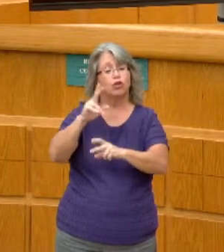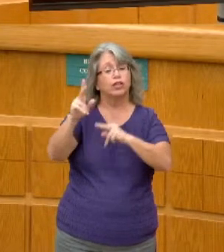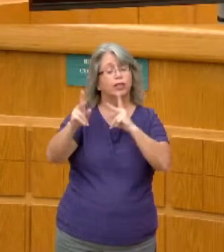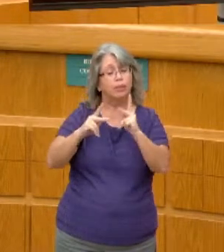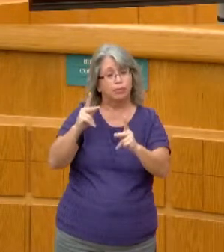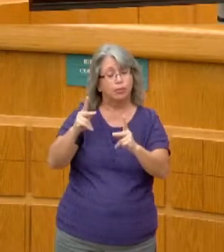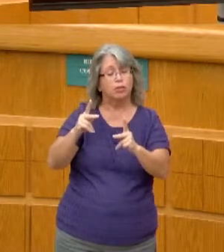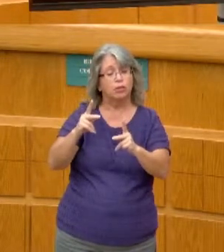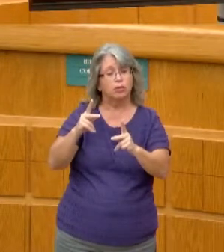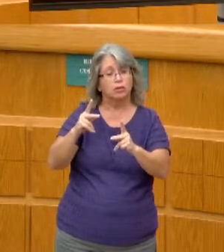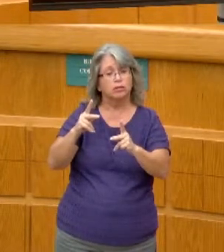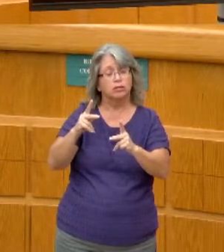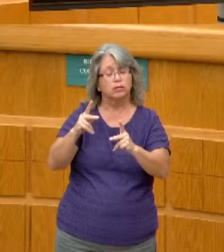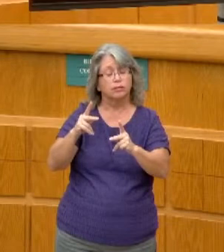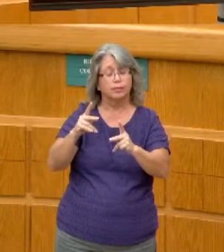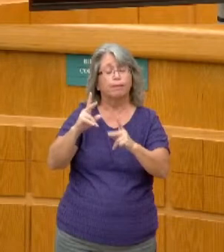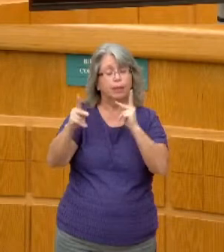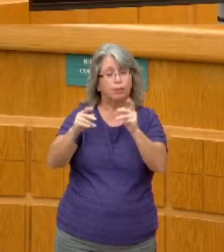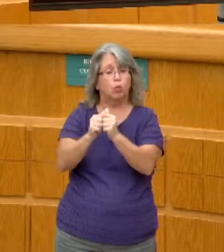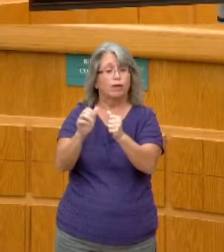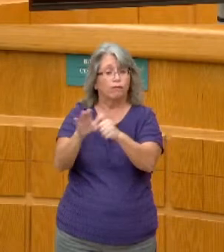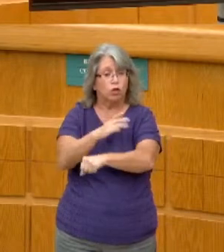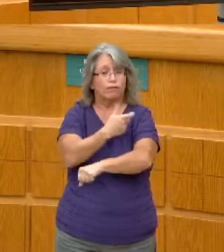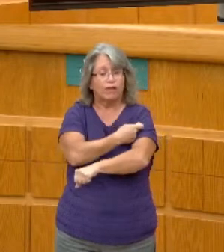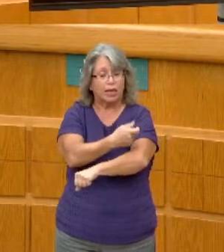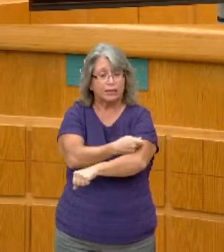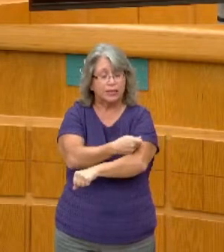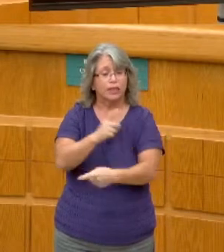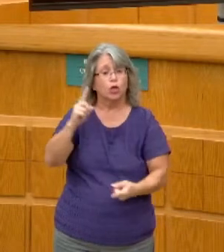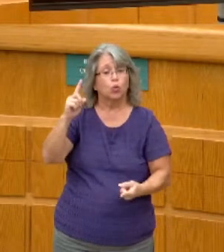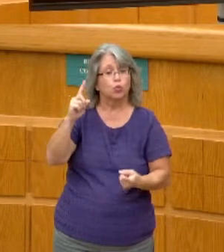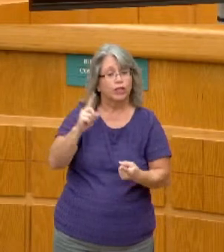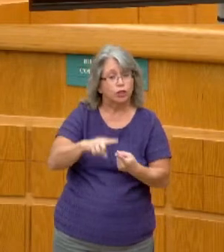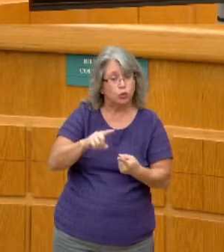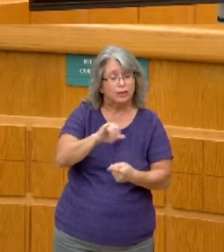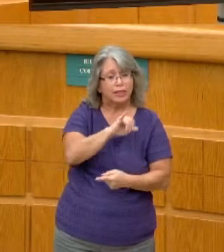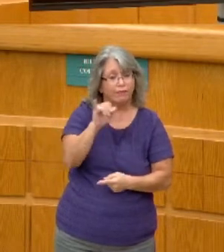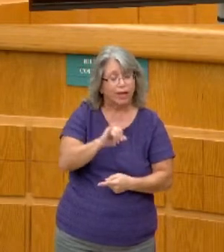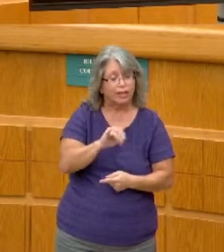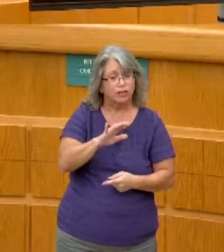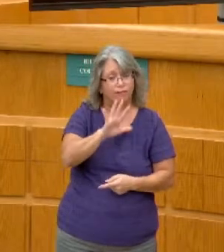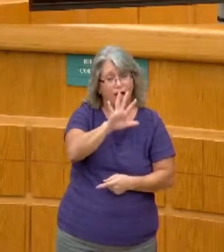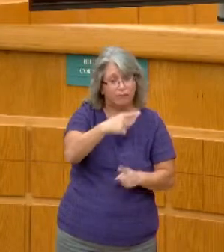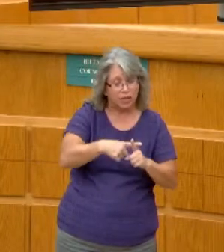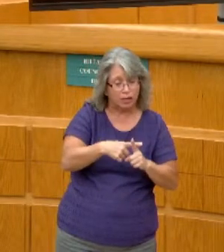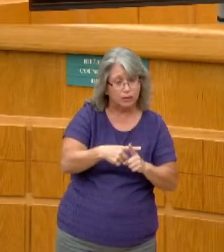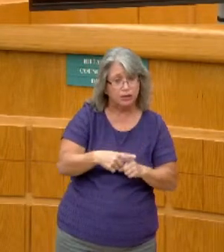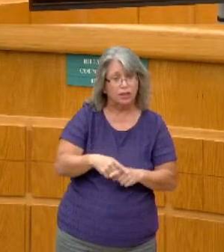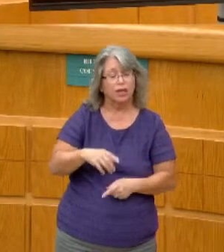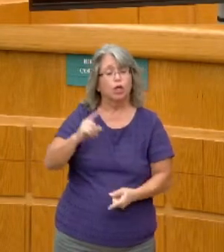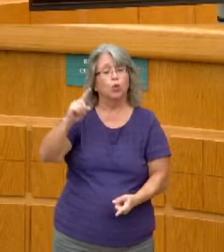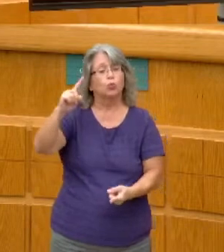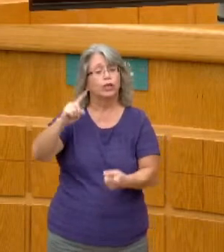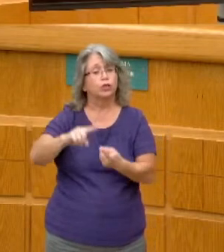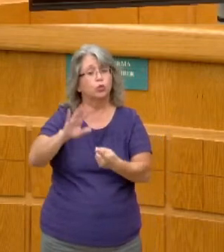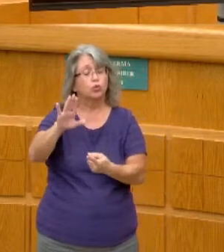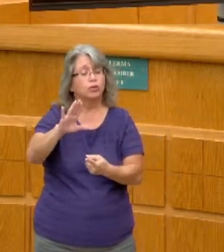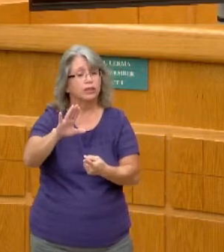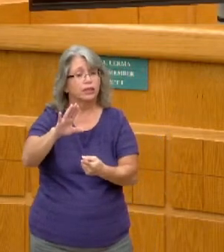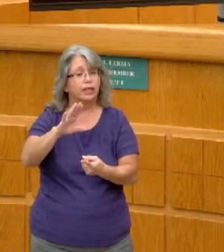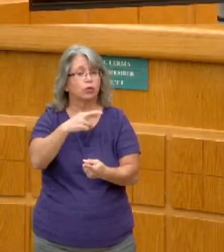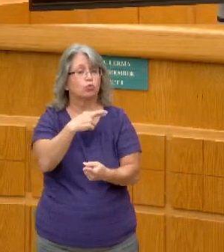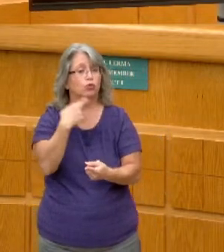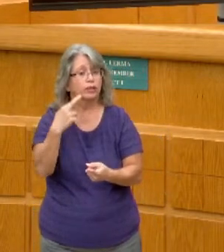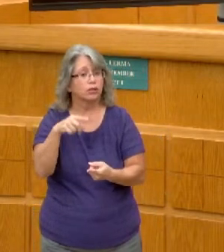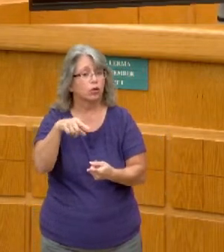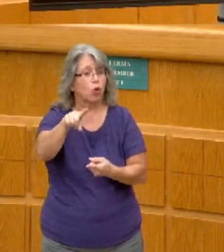infection by 5 times. They had reduced risk of hospitalizations greater than 10 times, which